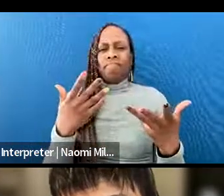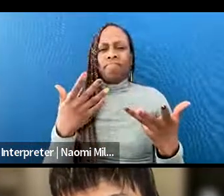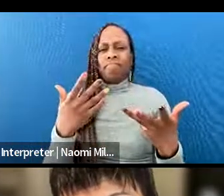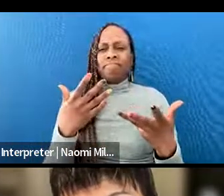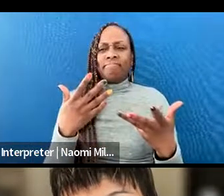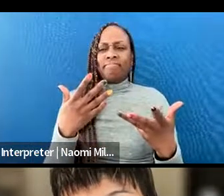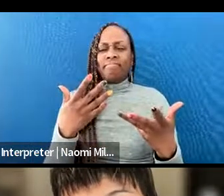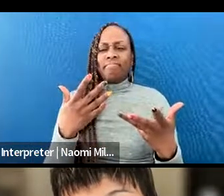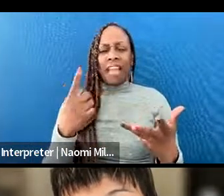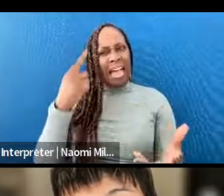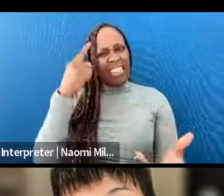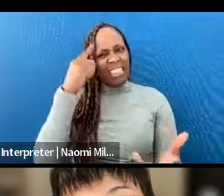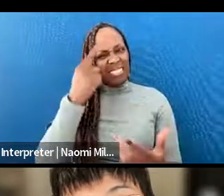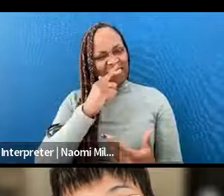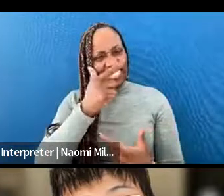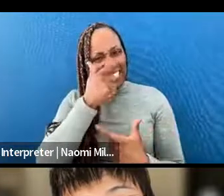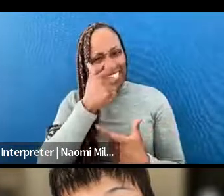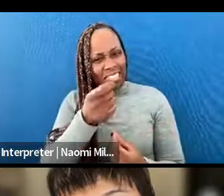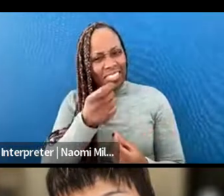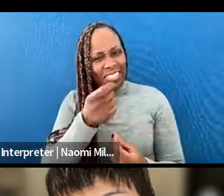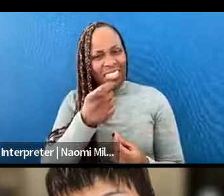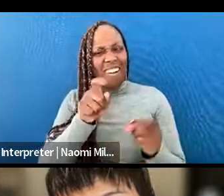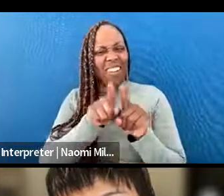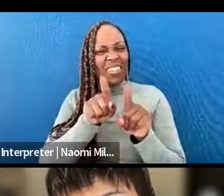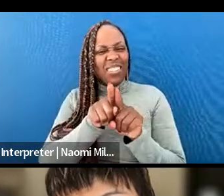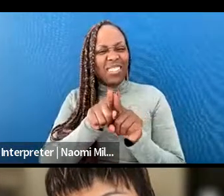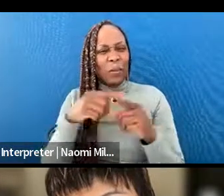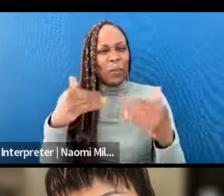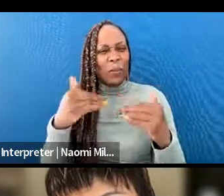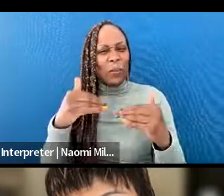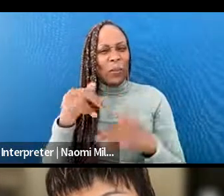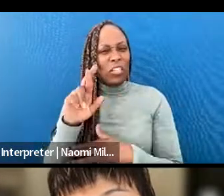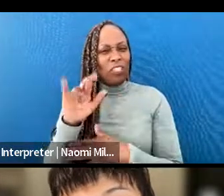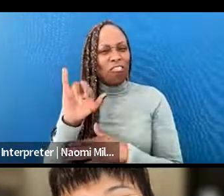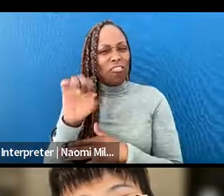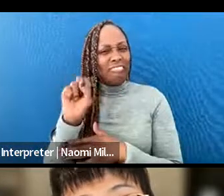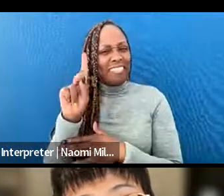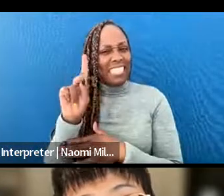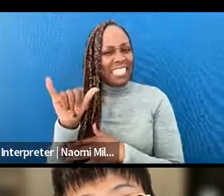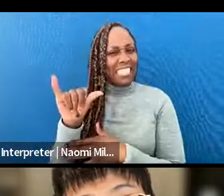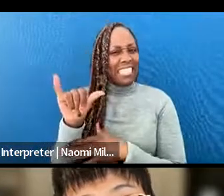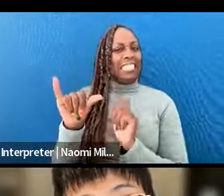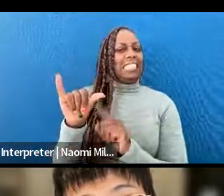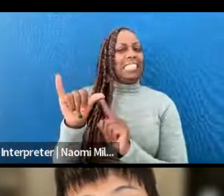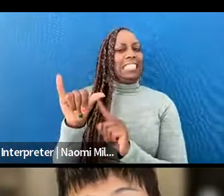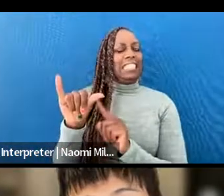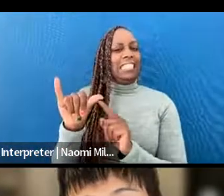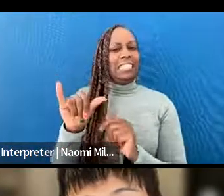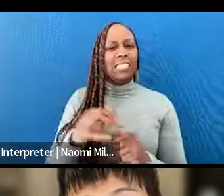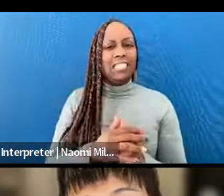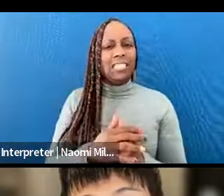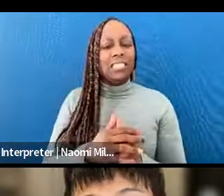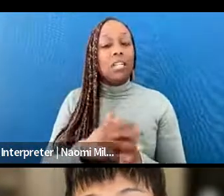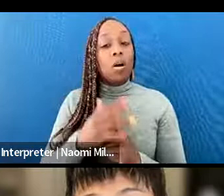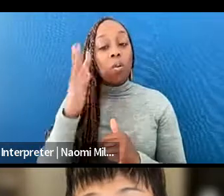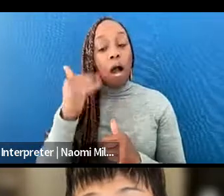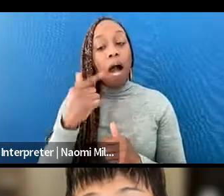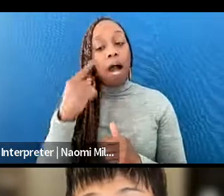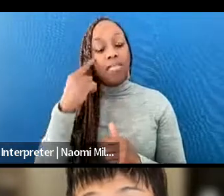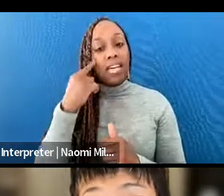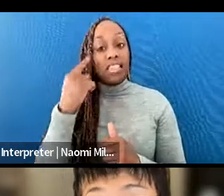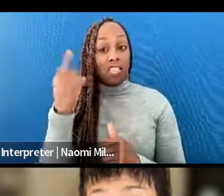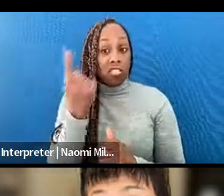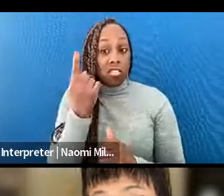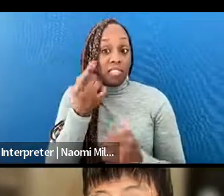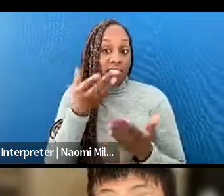I think it's a really interesting and risky question to ask, right? In that I do think there is something there,